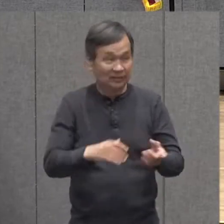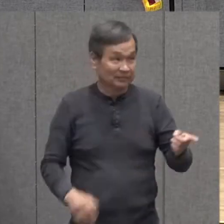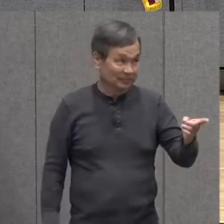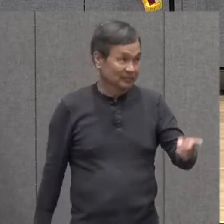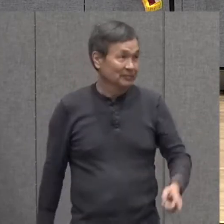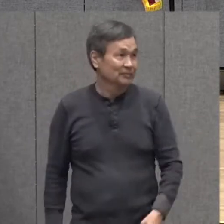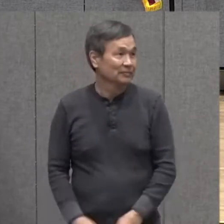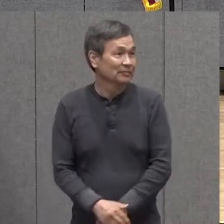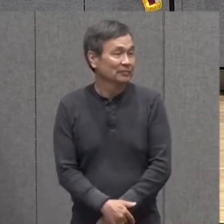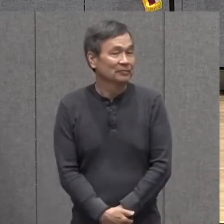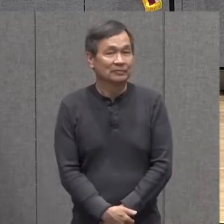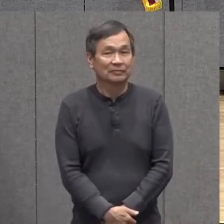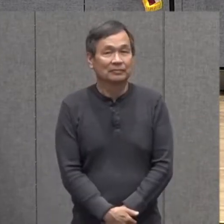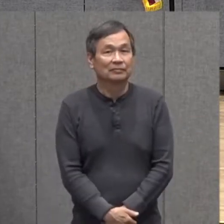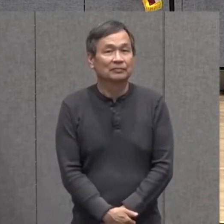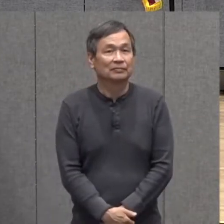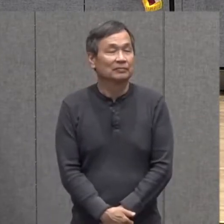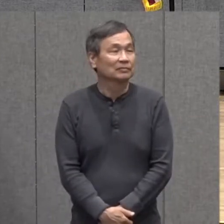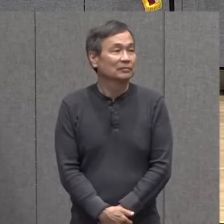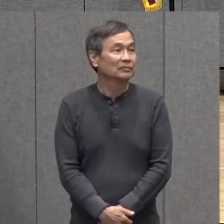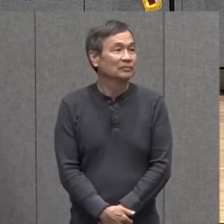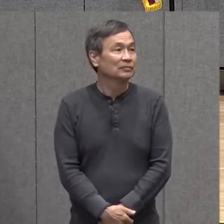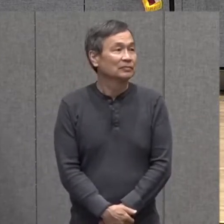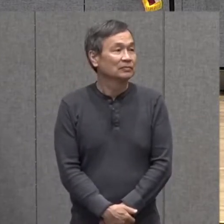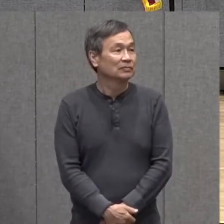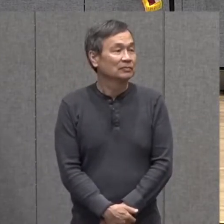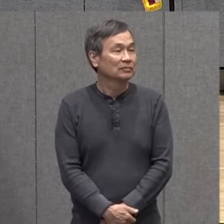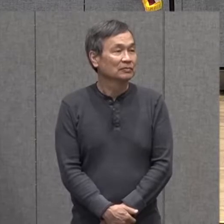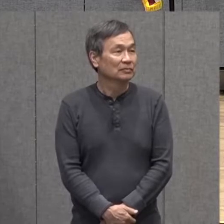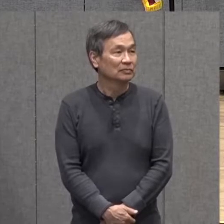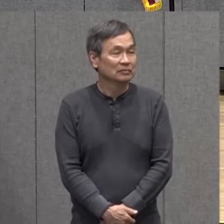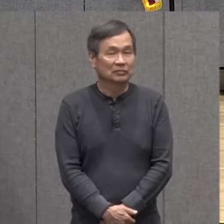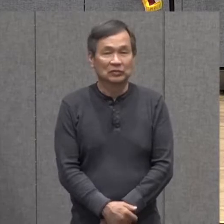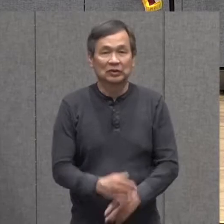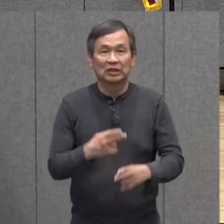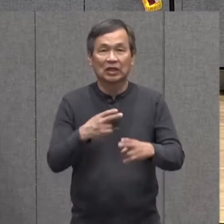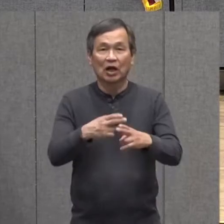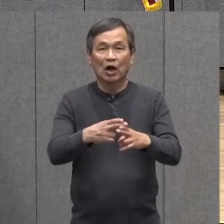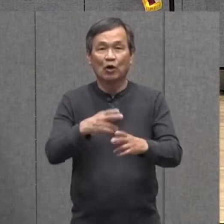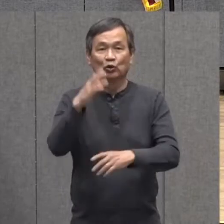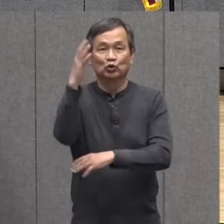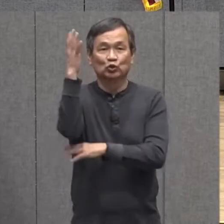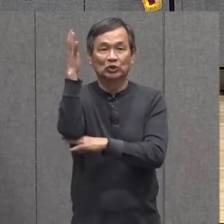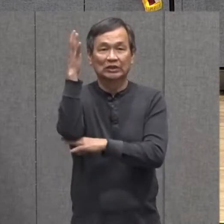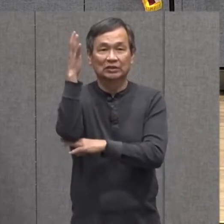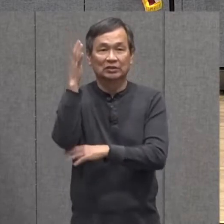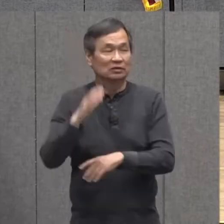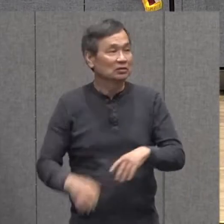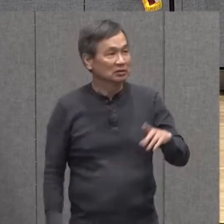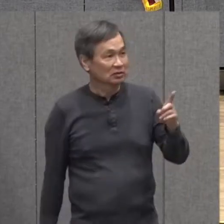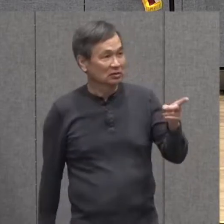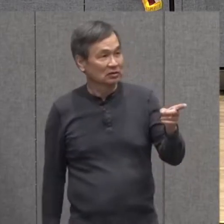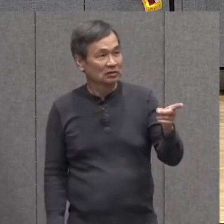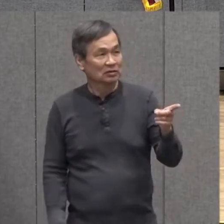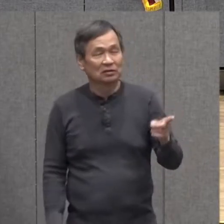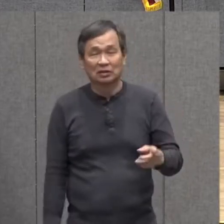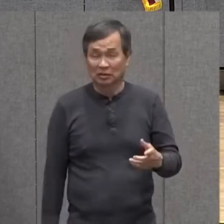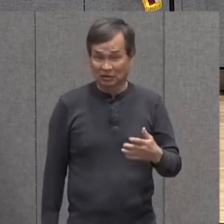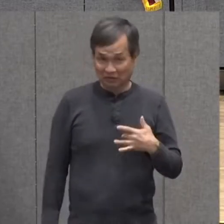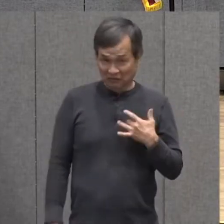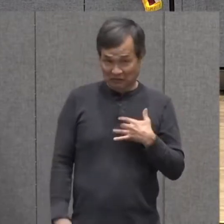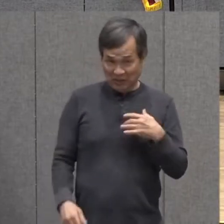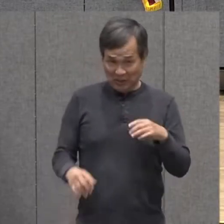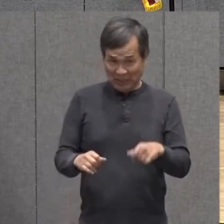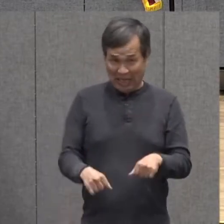balanceos. We're going to first start with tree pose. So I want you, if you're feeling like you can